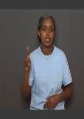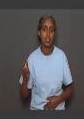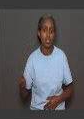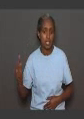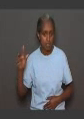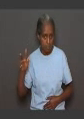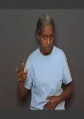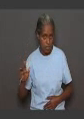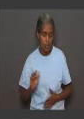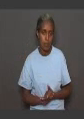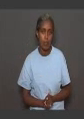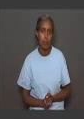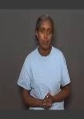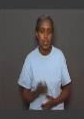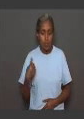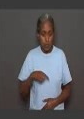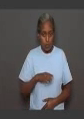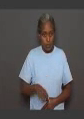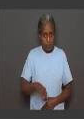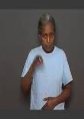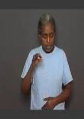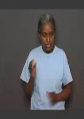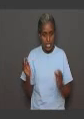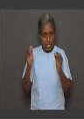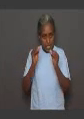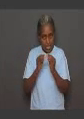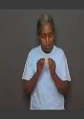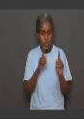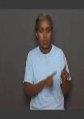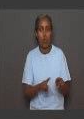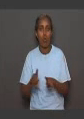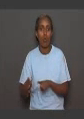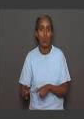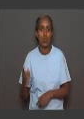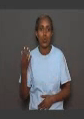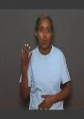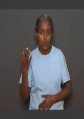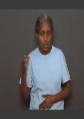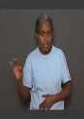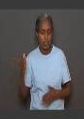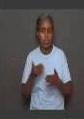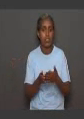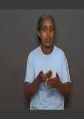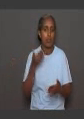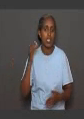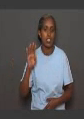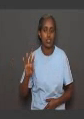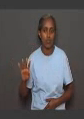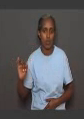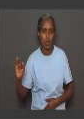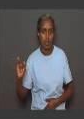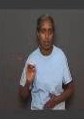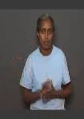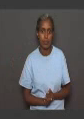Z3. We find that the sum is also 19 minus